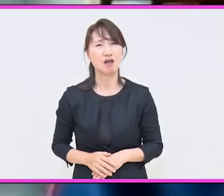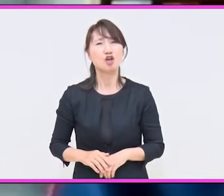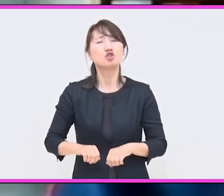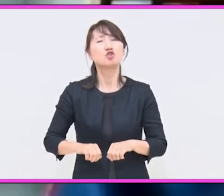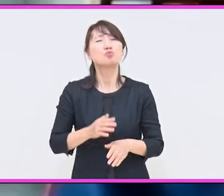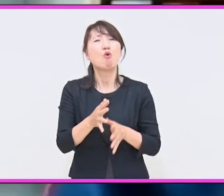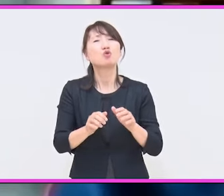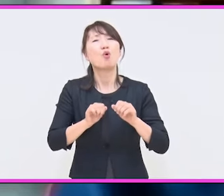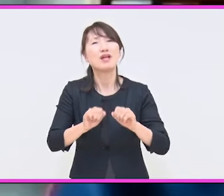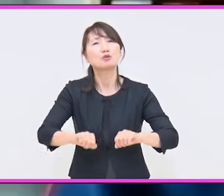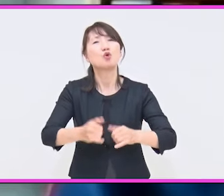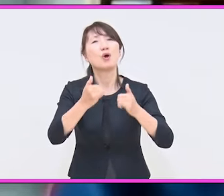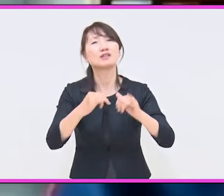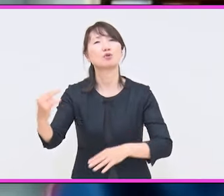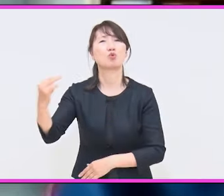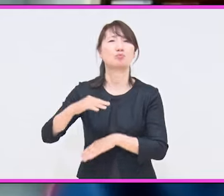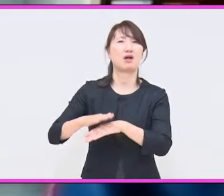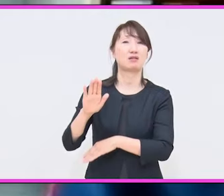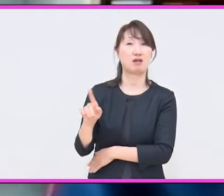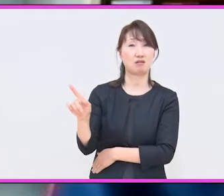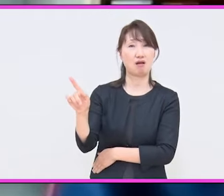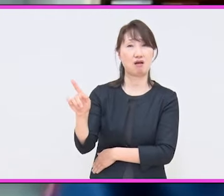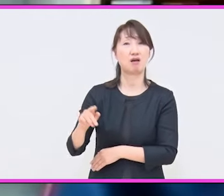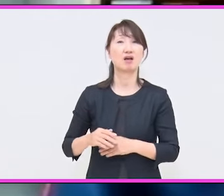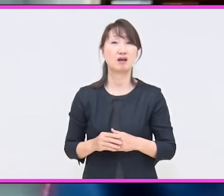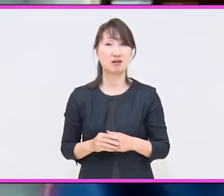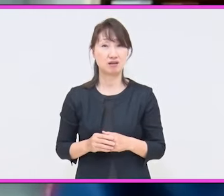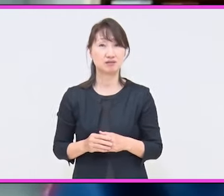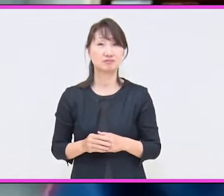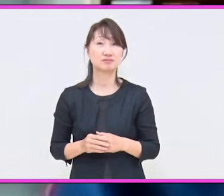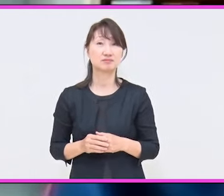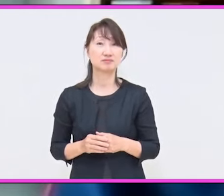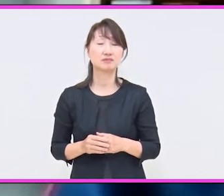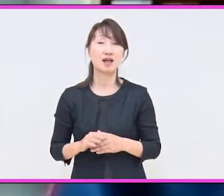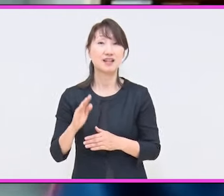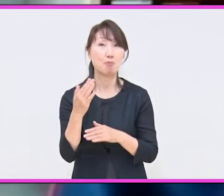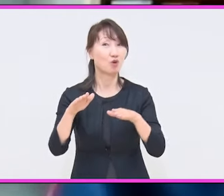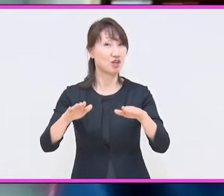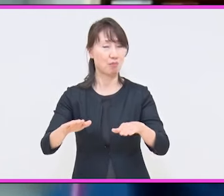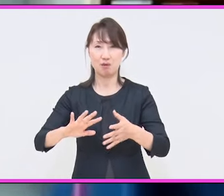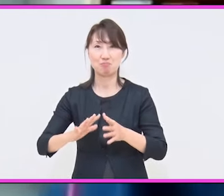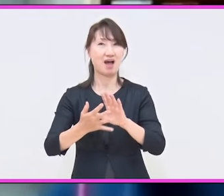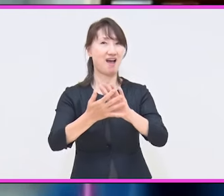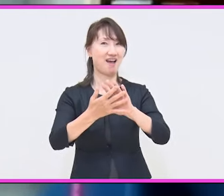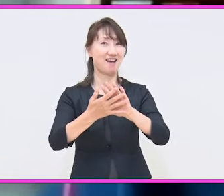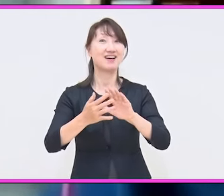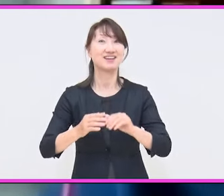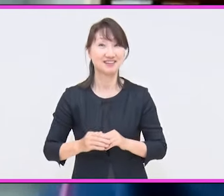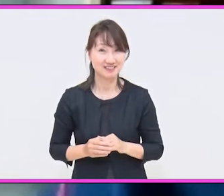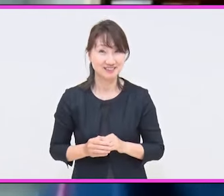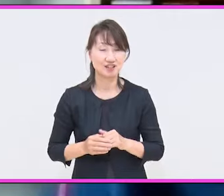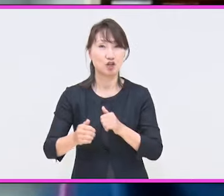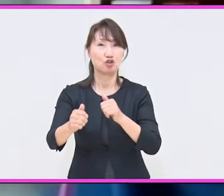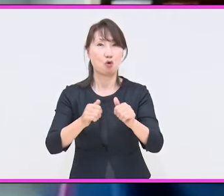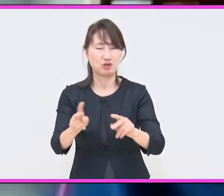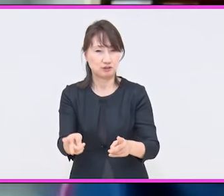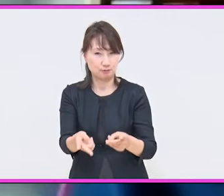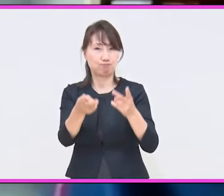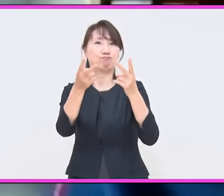people playing at sport. And it was just, also I think there are many